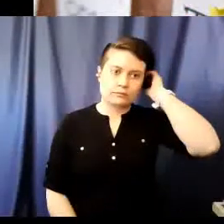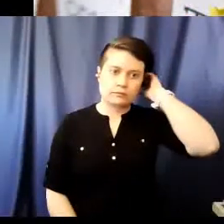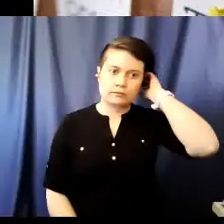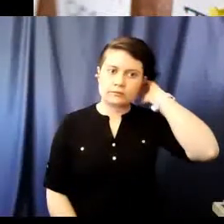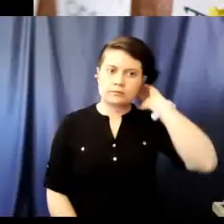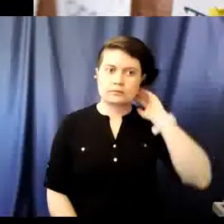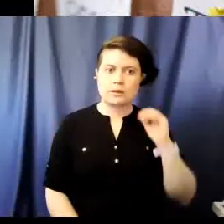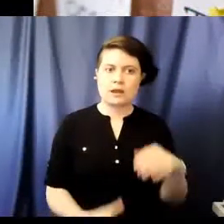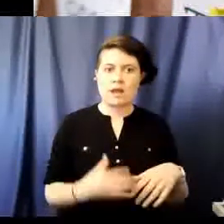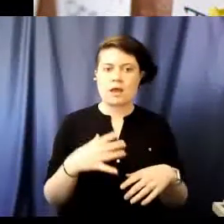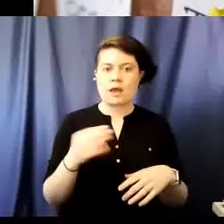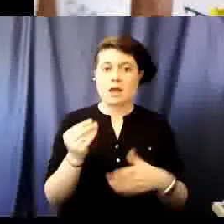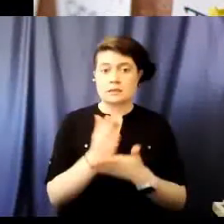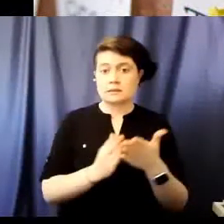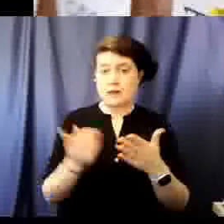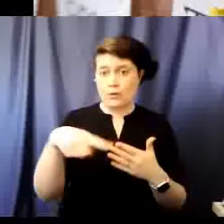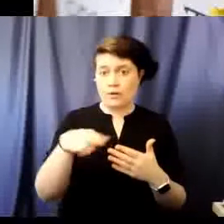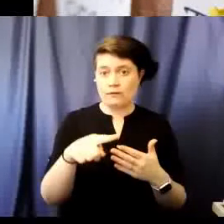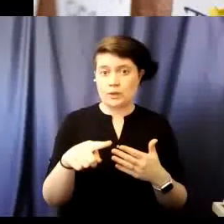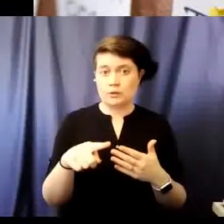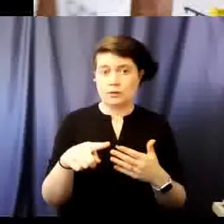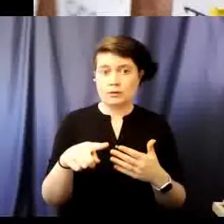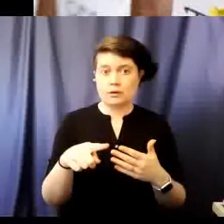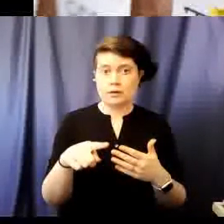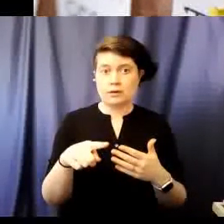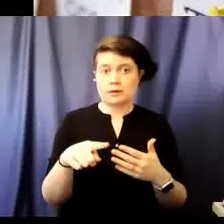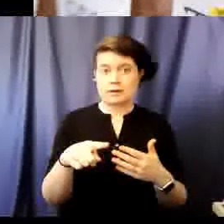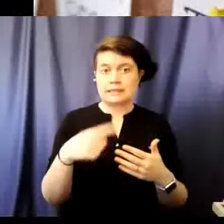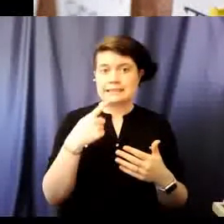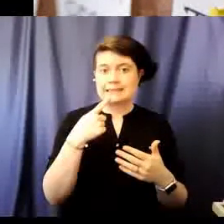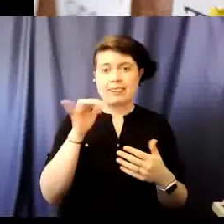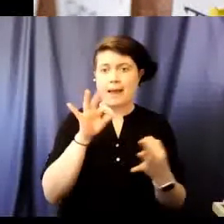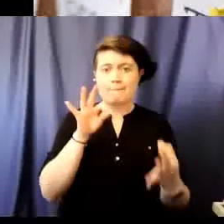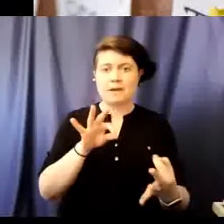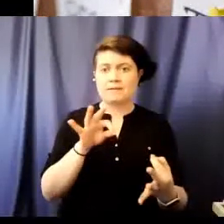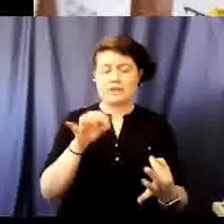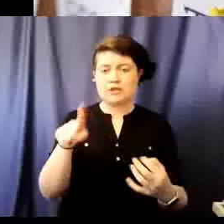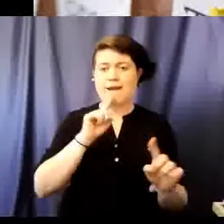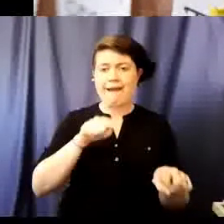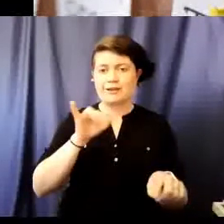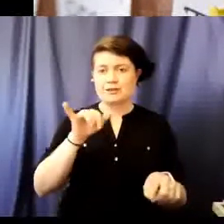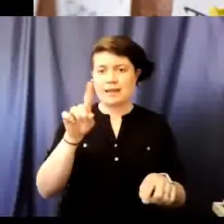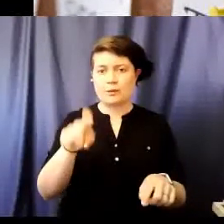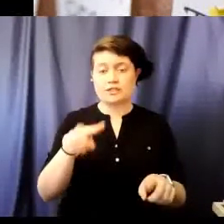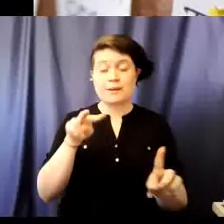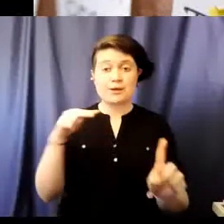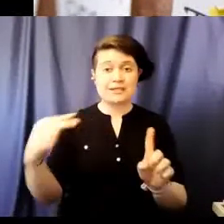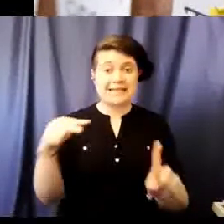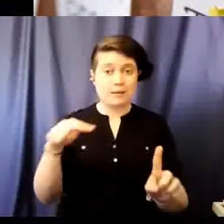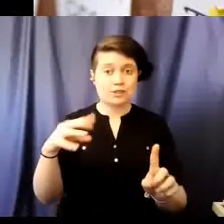And some of you name this perfectly. We're asking those questions on Mentimeter. The perceptions and